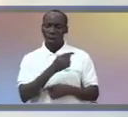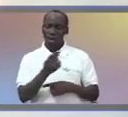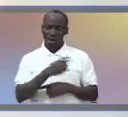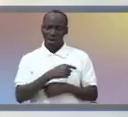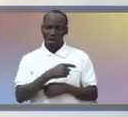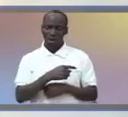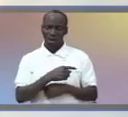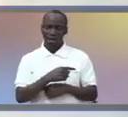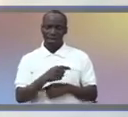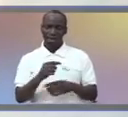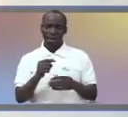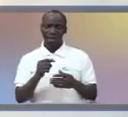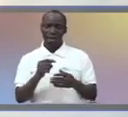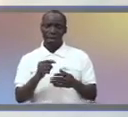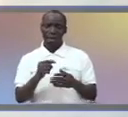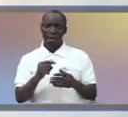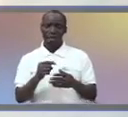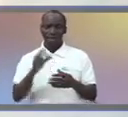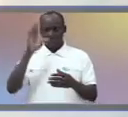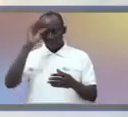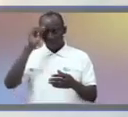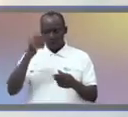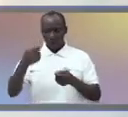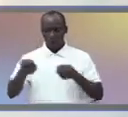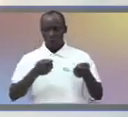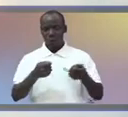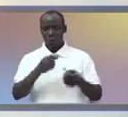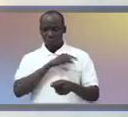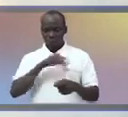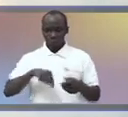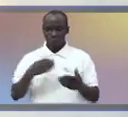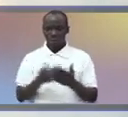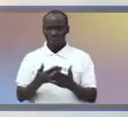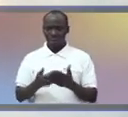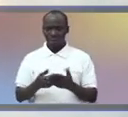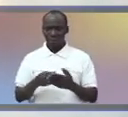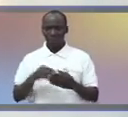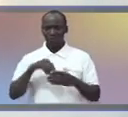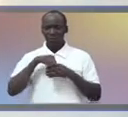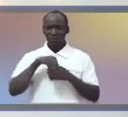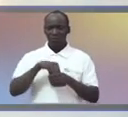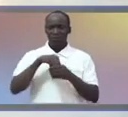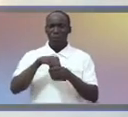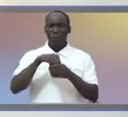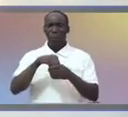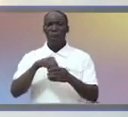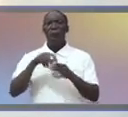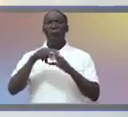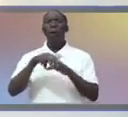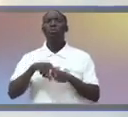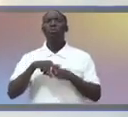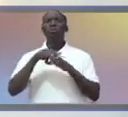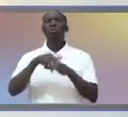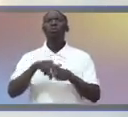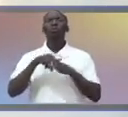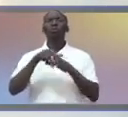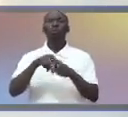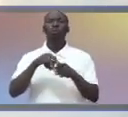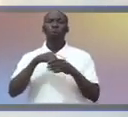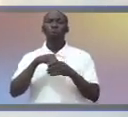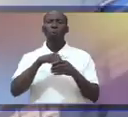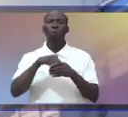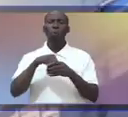mu kɔ asɔre na berɛ a ɔresane n'akyi akɔ ethiopia no na ɔkenkan isaia